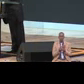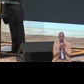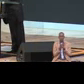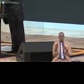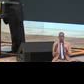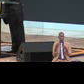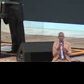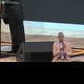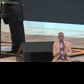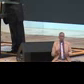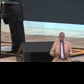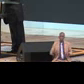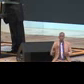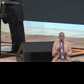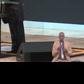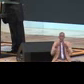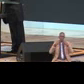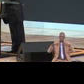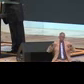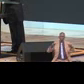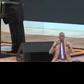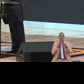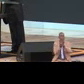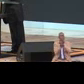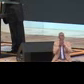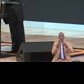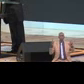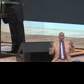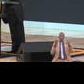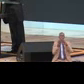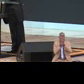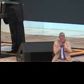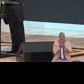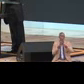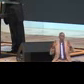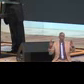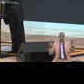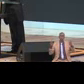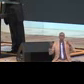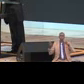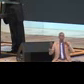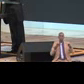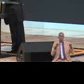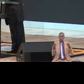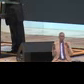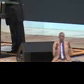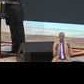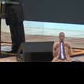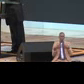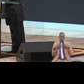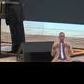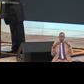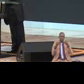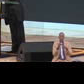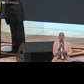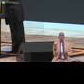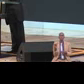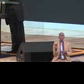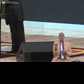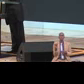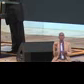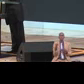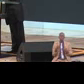proclaim liberty. Freedom, dominion,